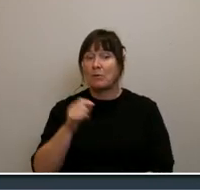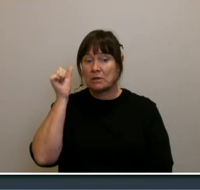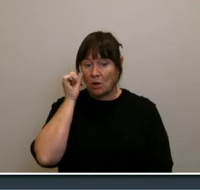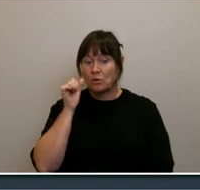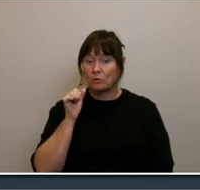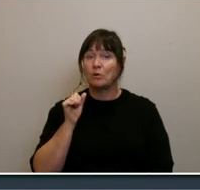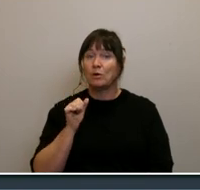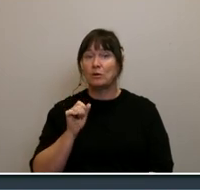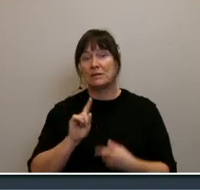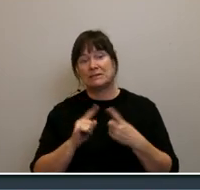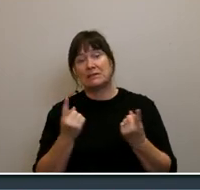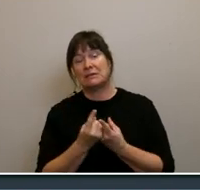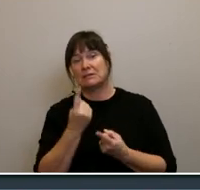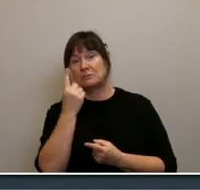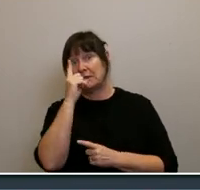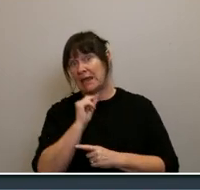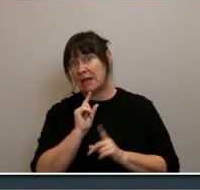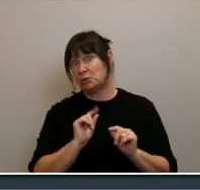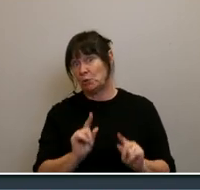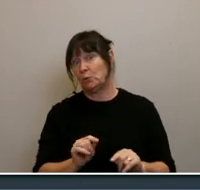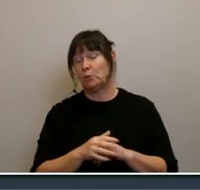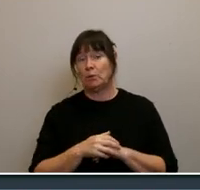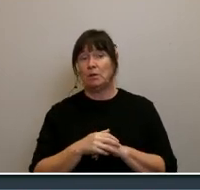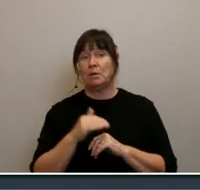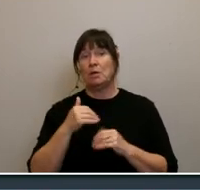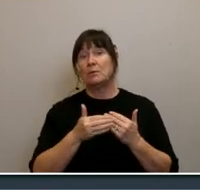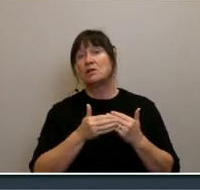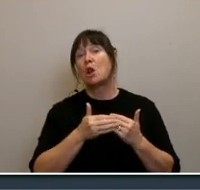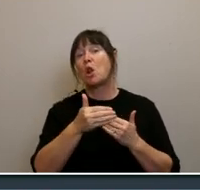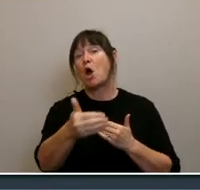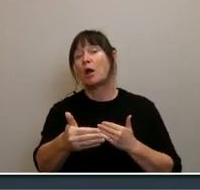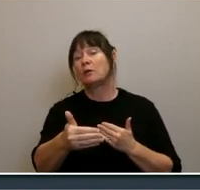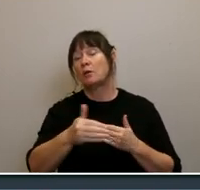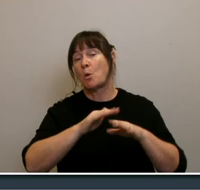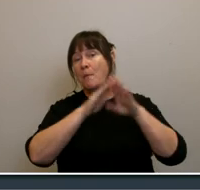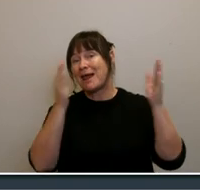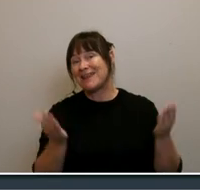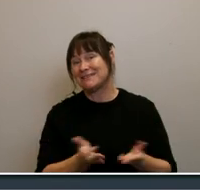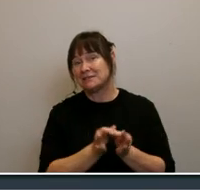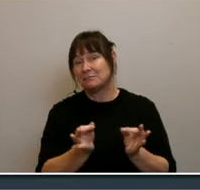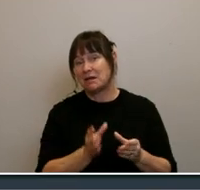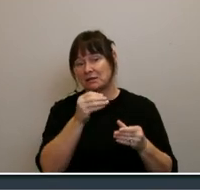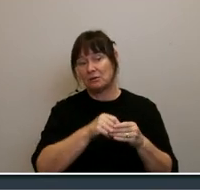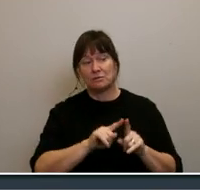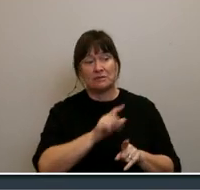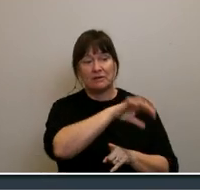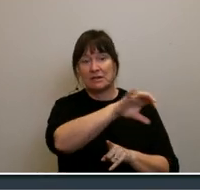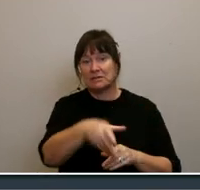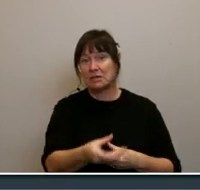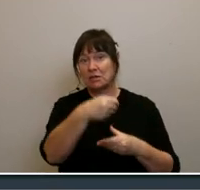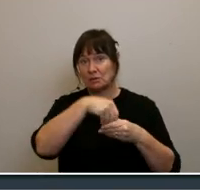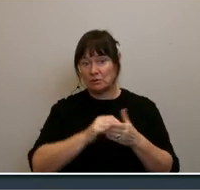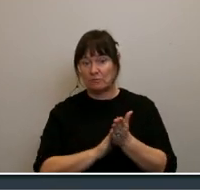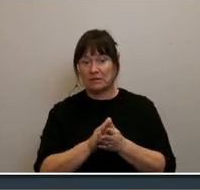know that there is more that can be done. There needs to be a longer term holistic plan that incorporates all the relevant agencies so that